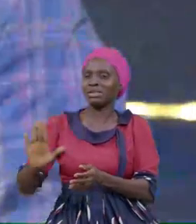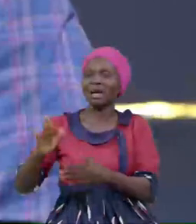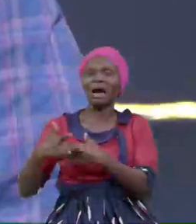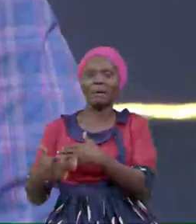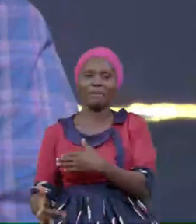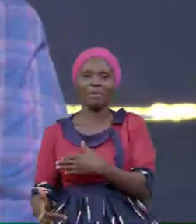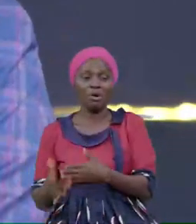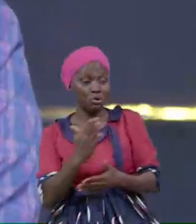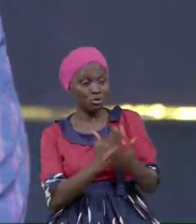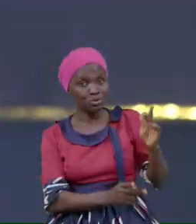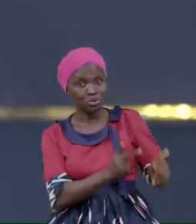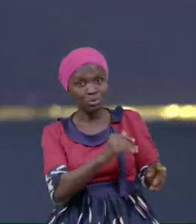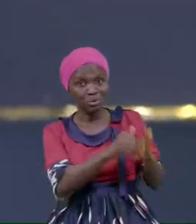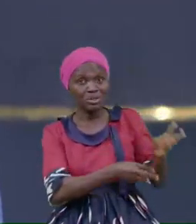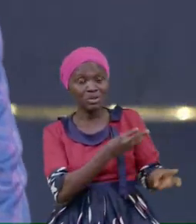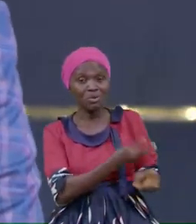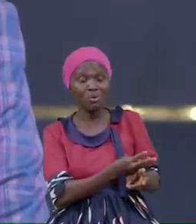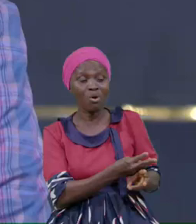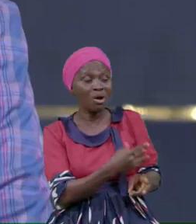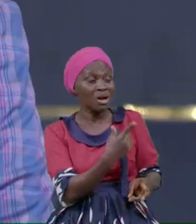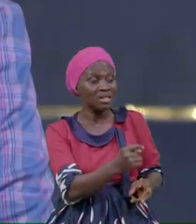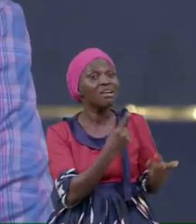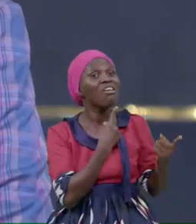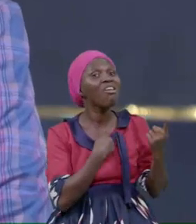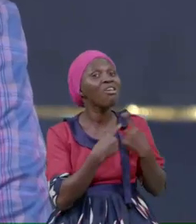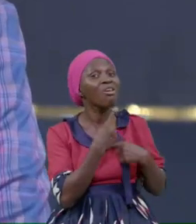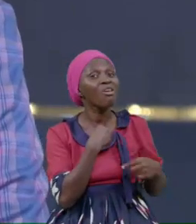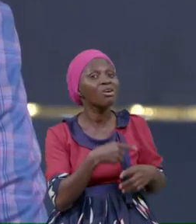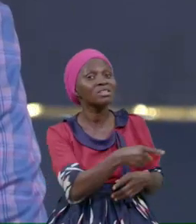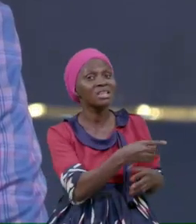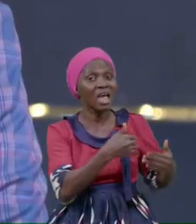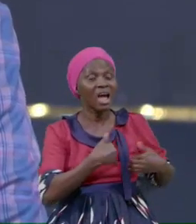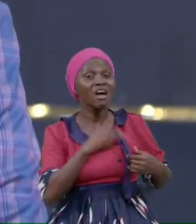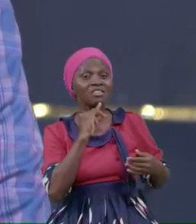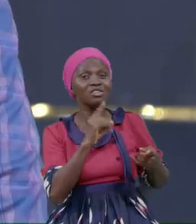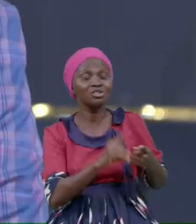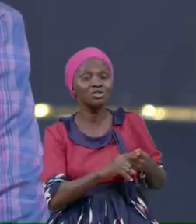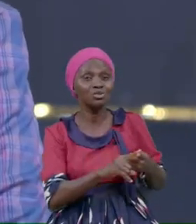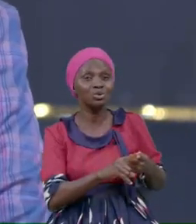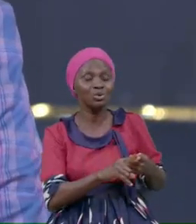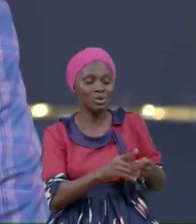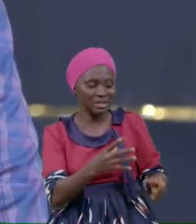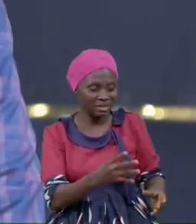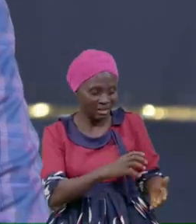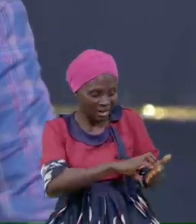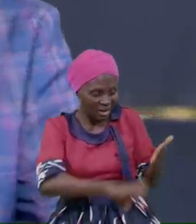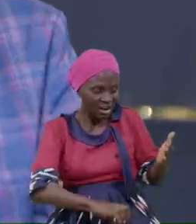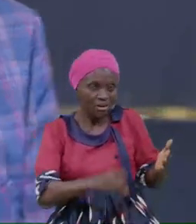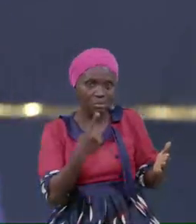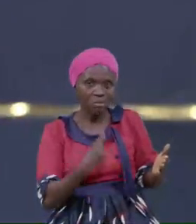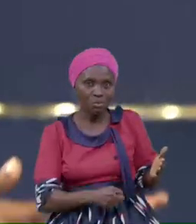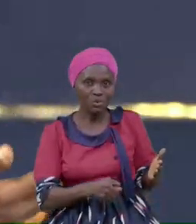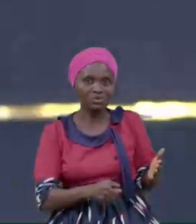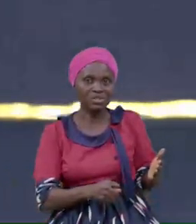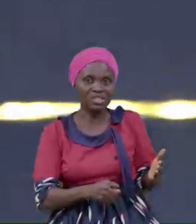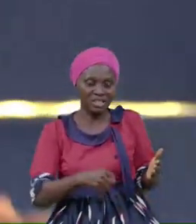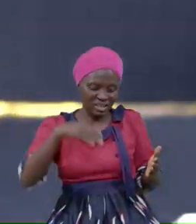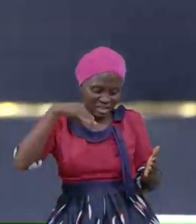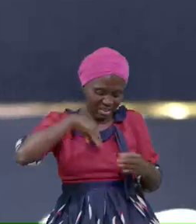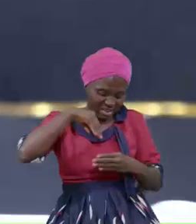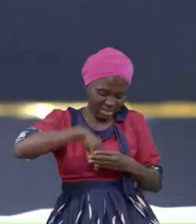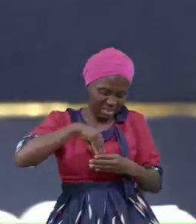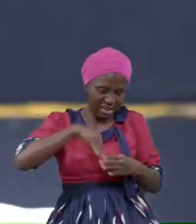they have is to take the organs of their body. Even if they kill the person,